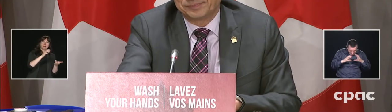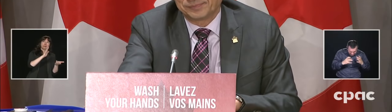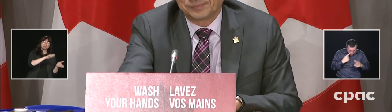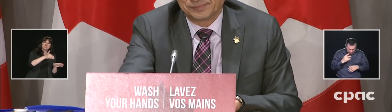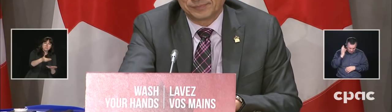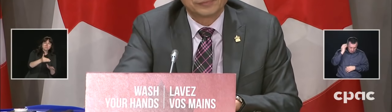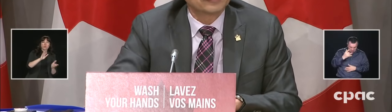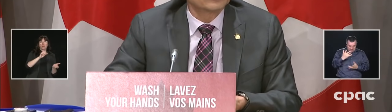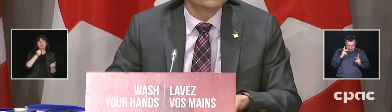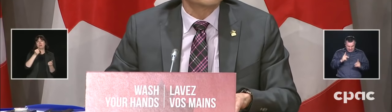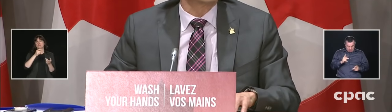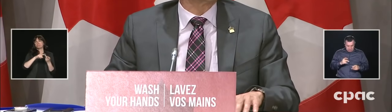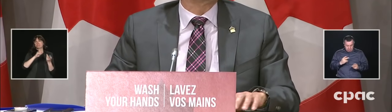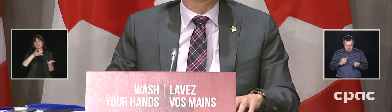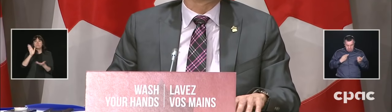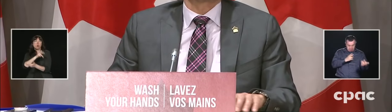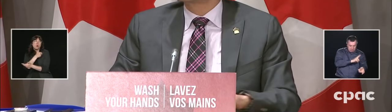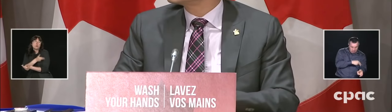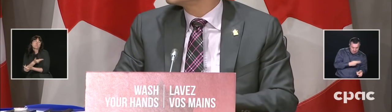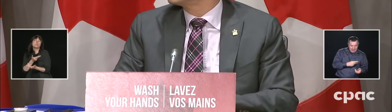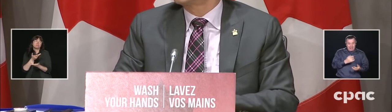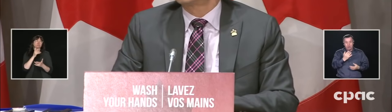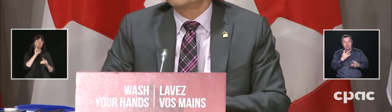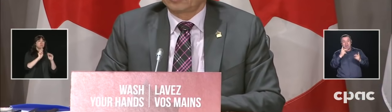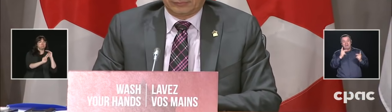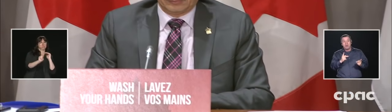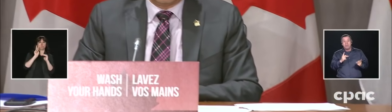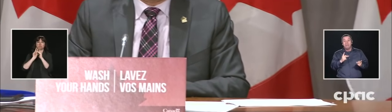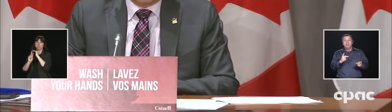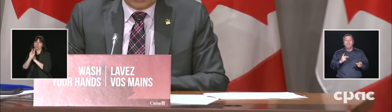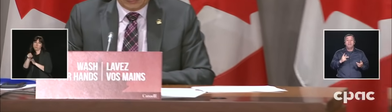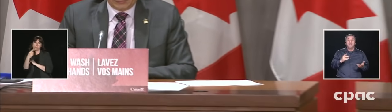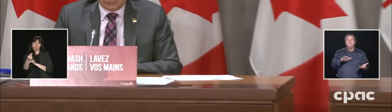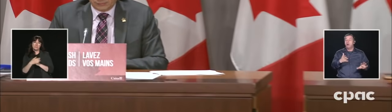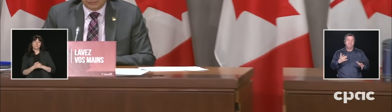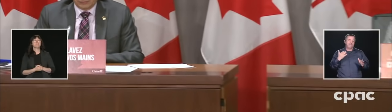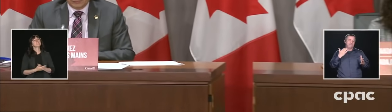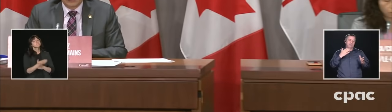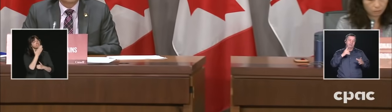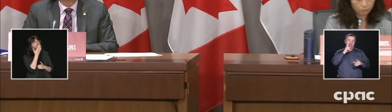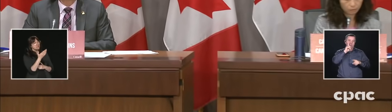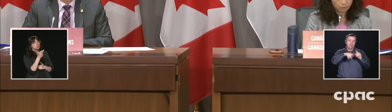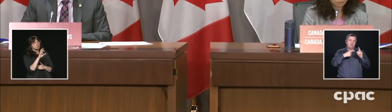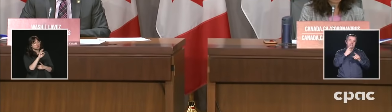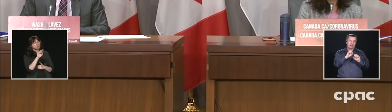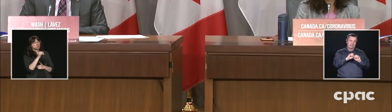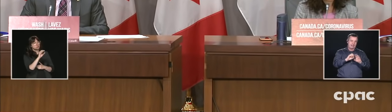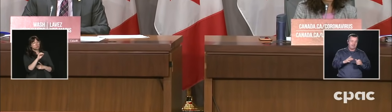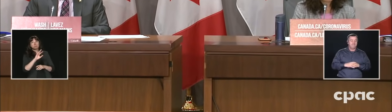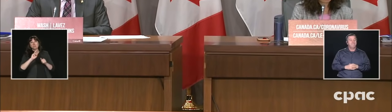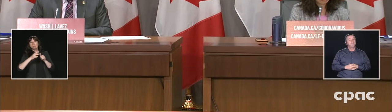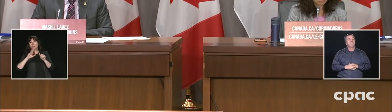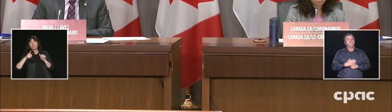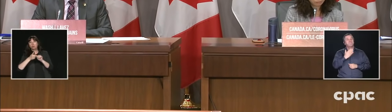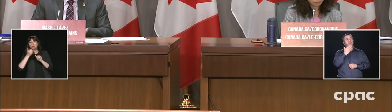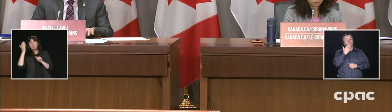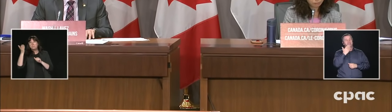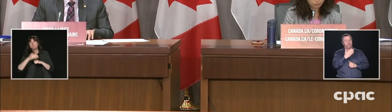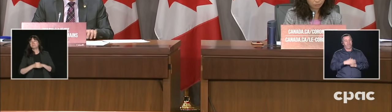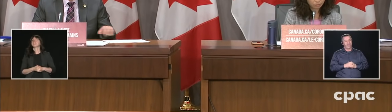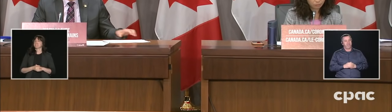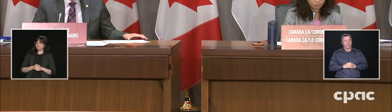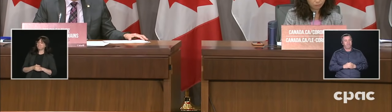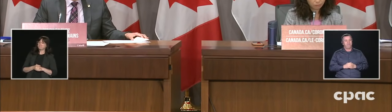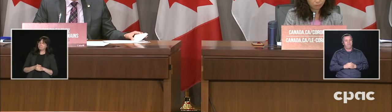day. Merci, Dr. New. Marie, question suivie? Oui, merci. And then if we go back to the short term